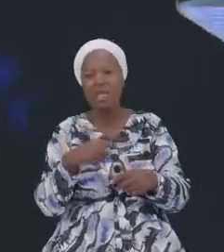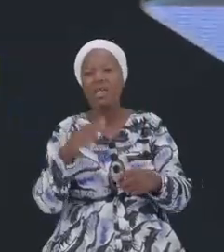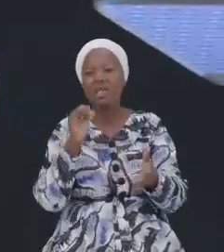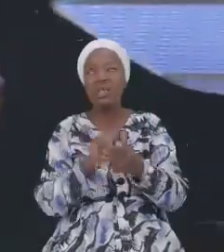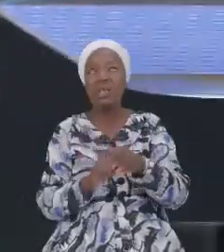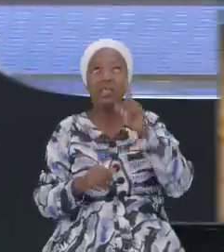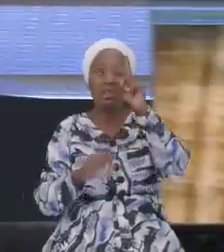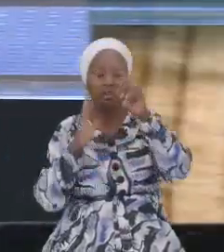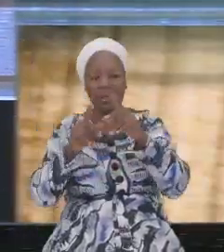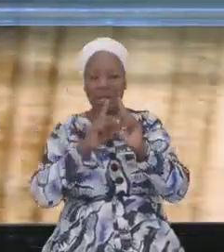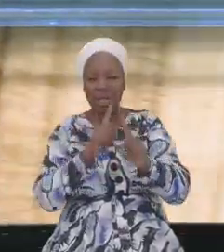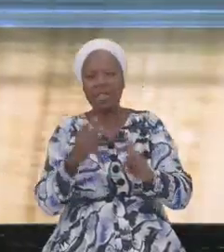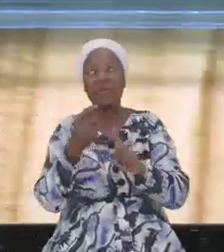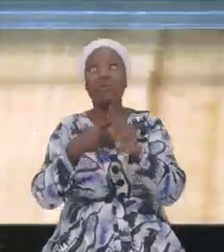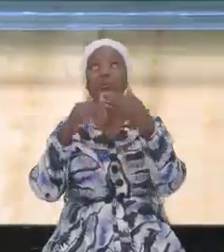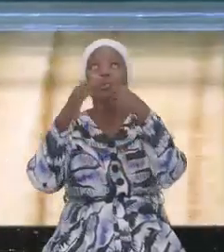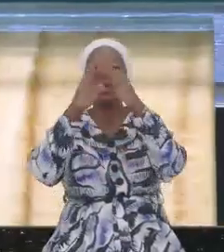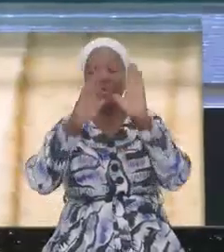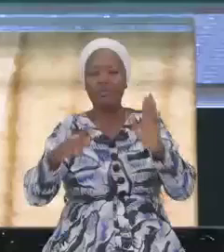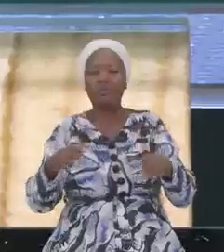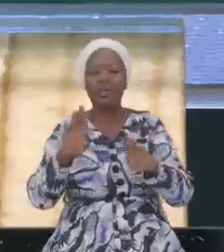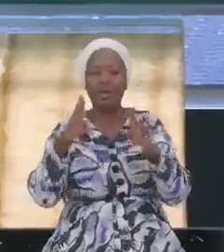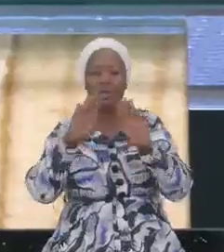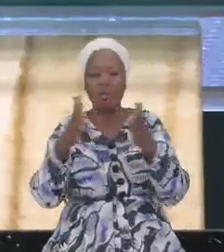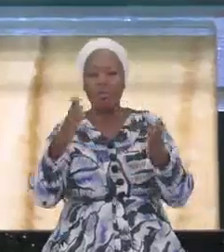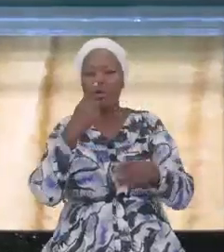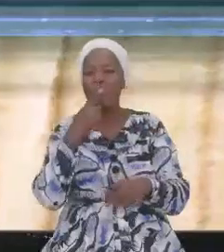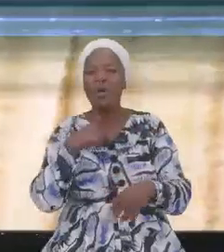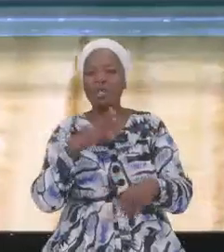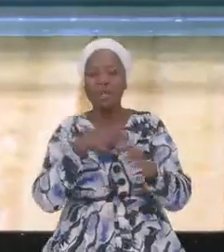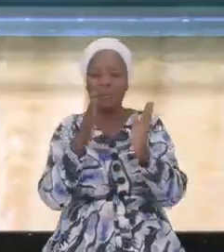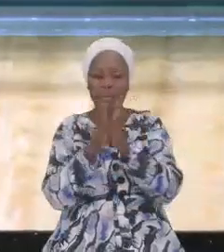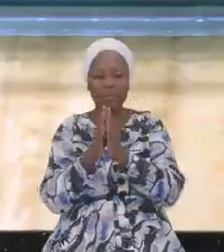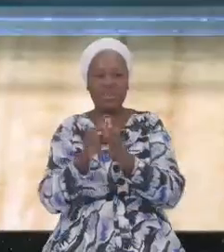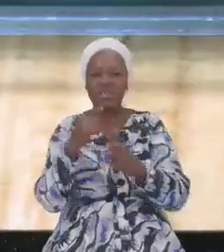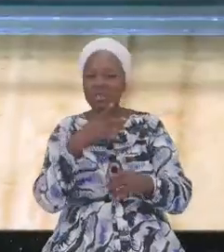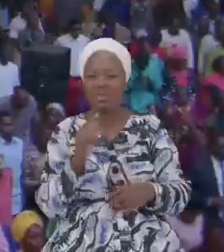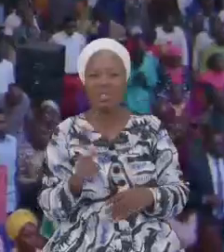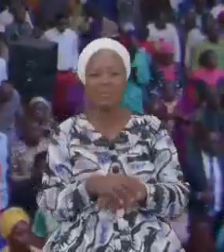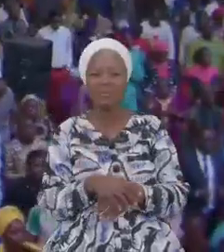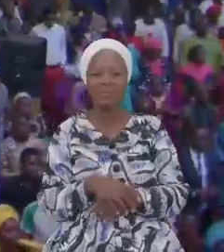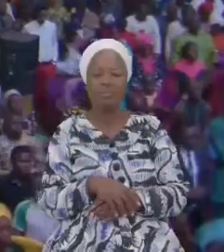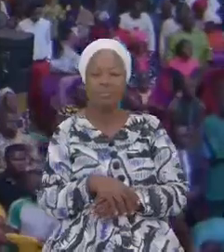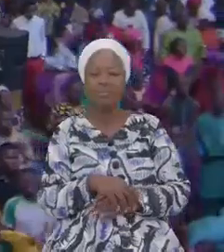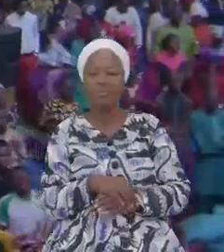it will answer from heaven. Open your mouth and talk to the Lord in prayer.